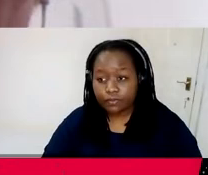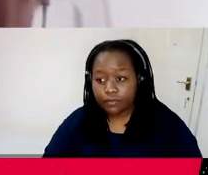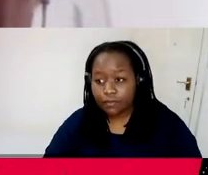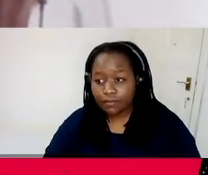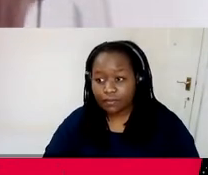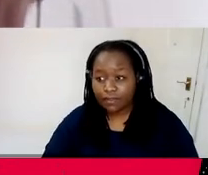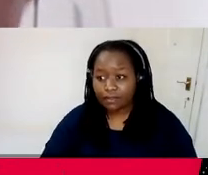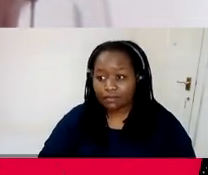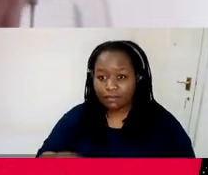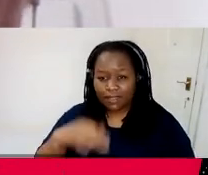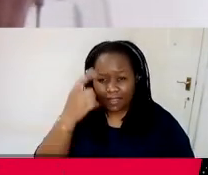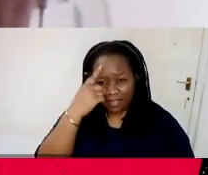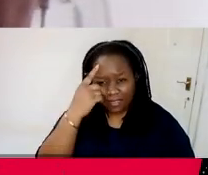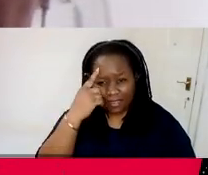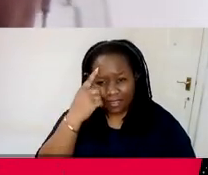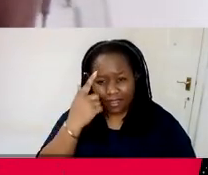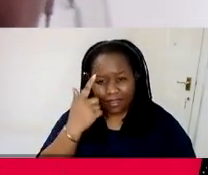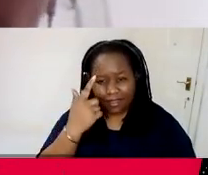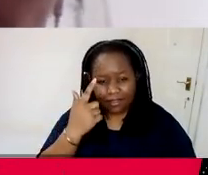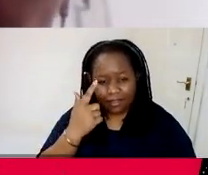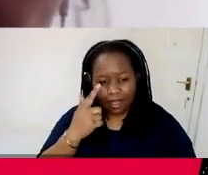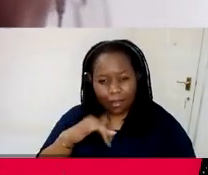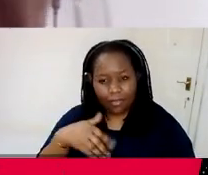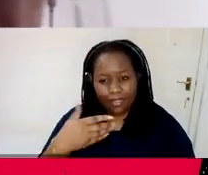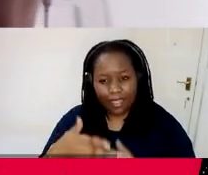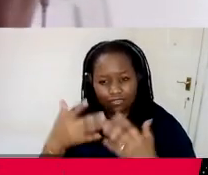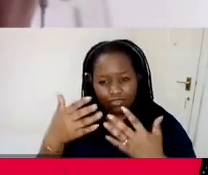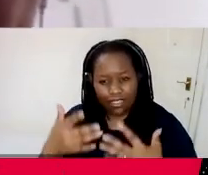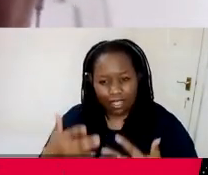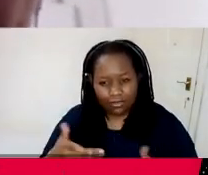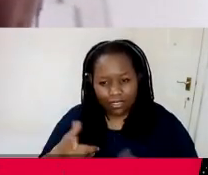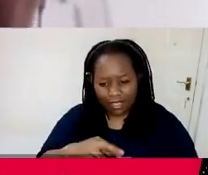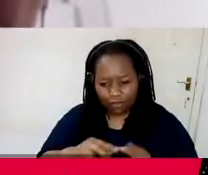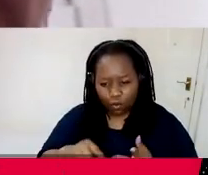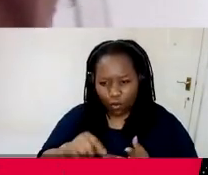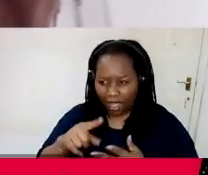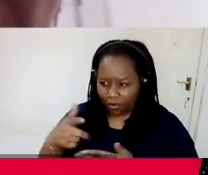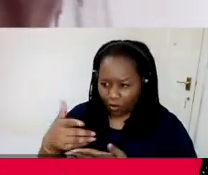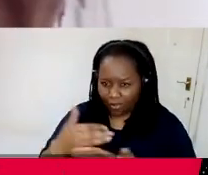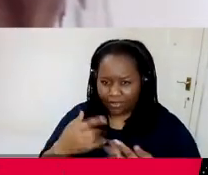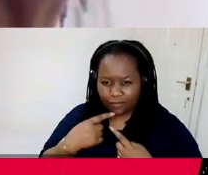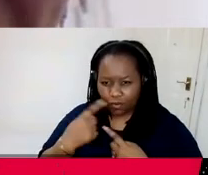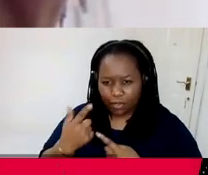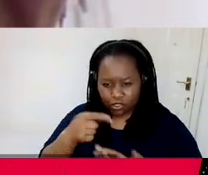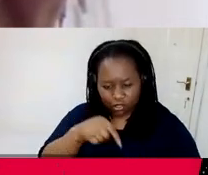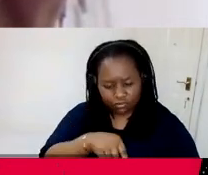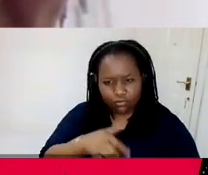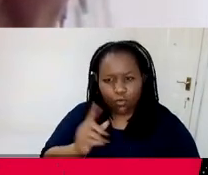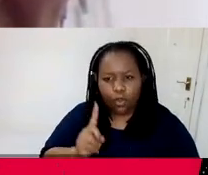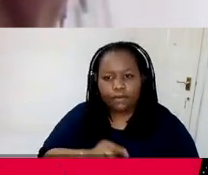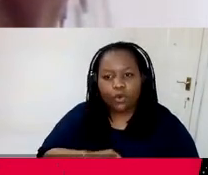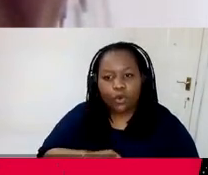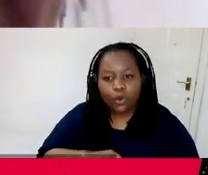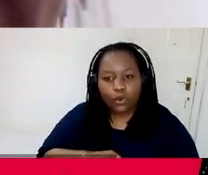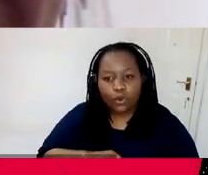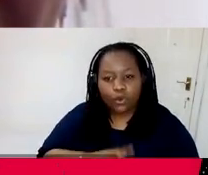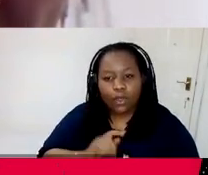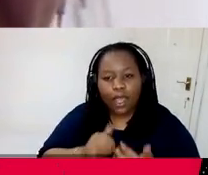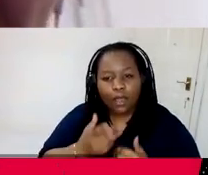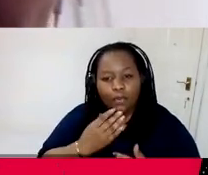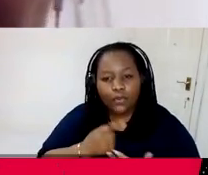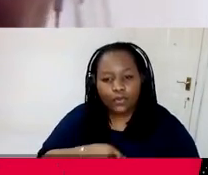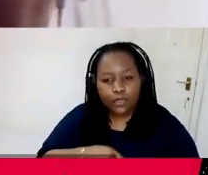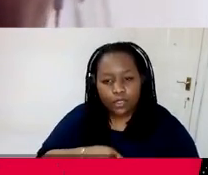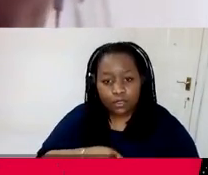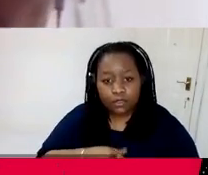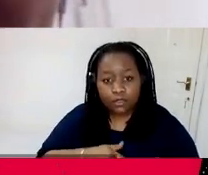get that freedom of information request into the public. I mean, once it's been released, it is public, but no one cares if no one knows